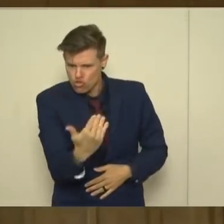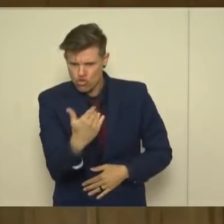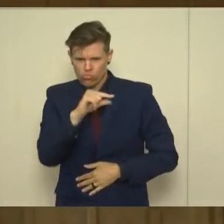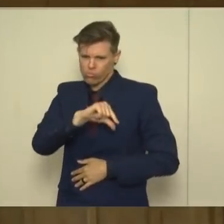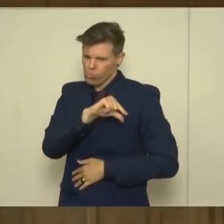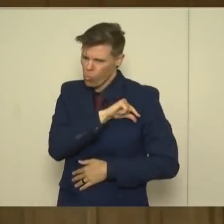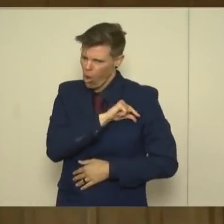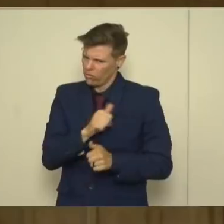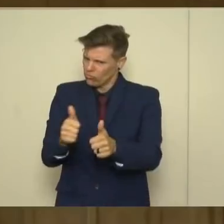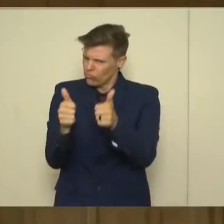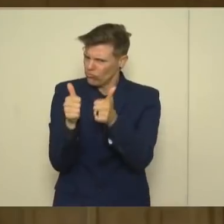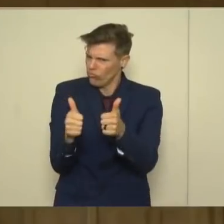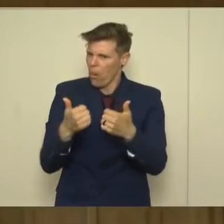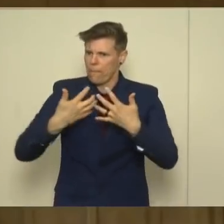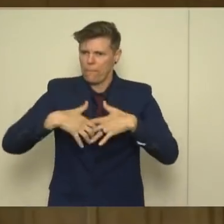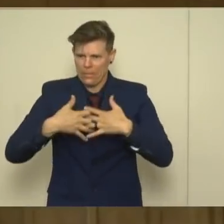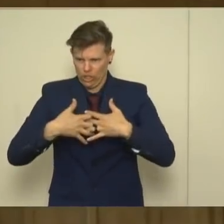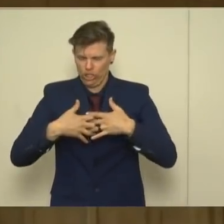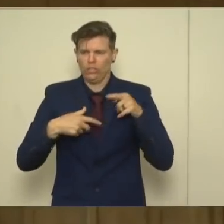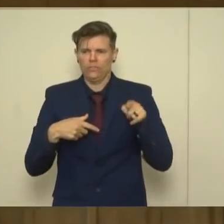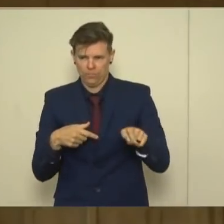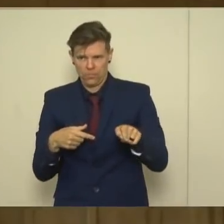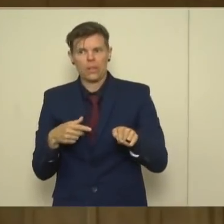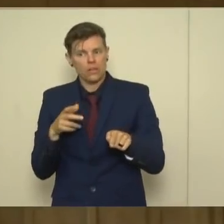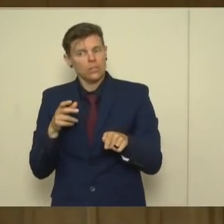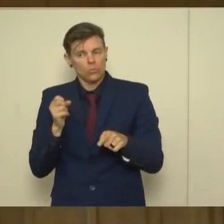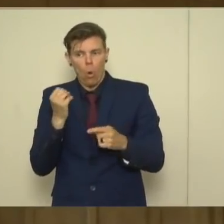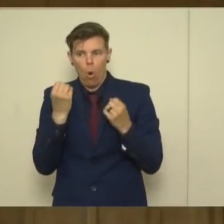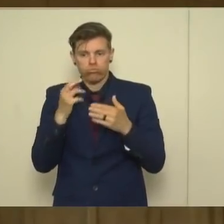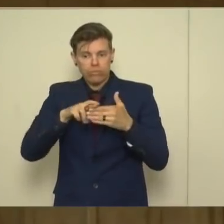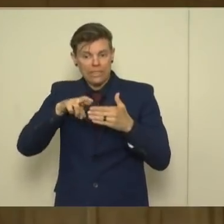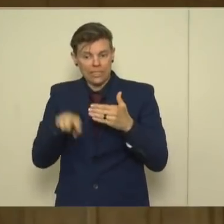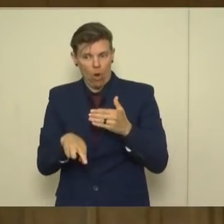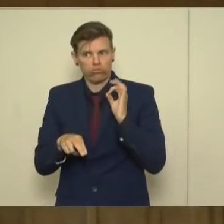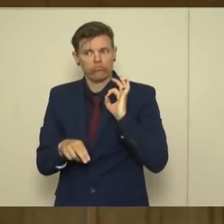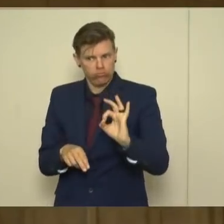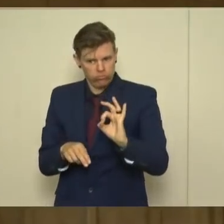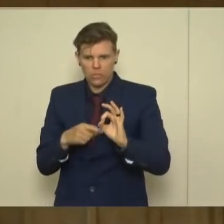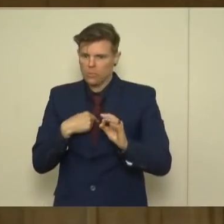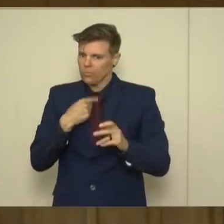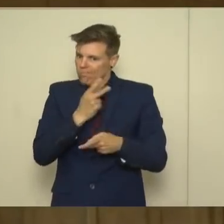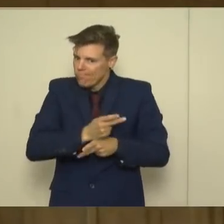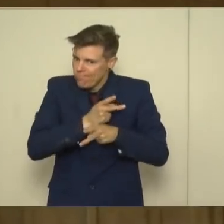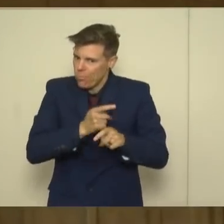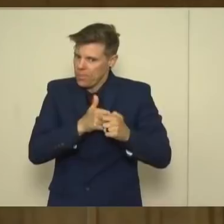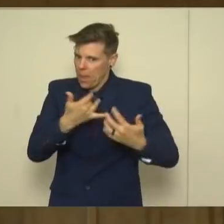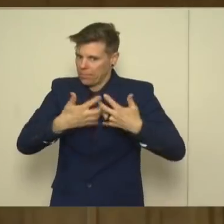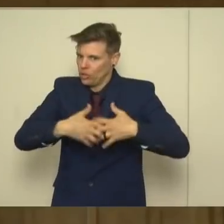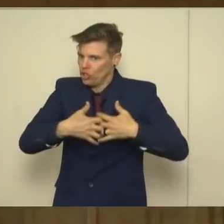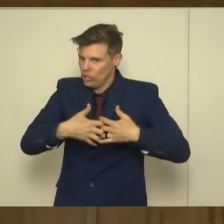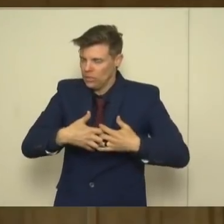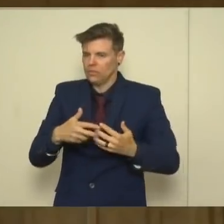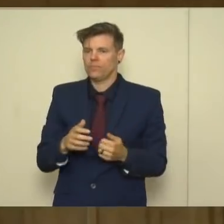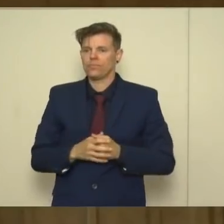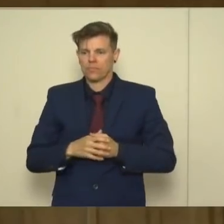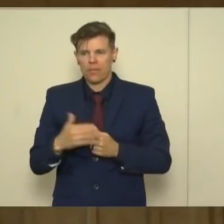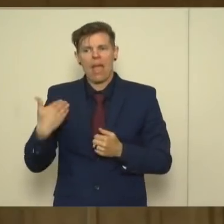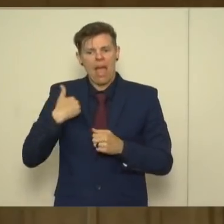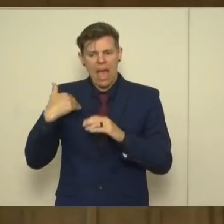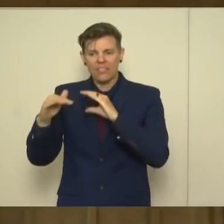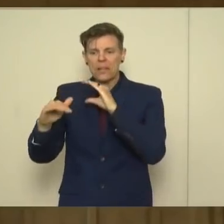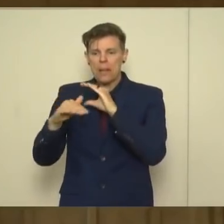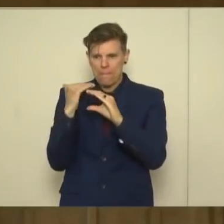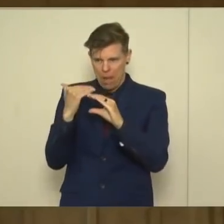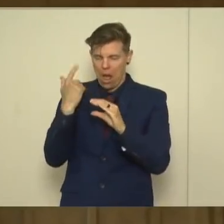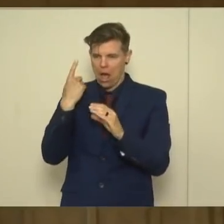are very on top of it. So I have an email here that I could try to explain to you, but I'm not